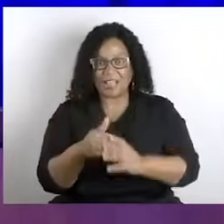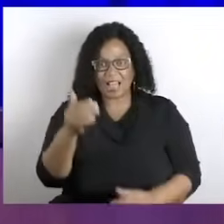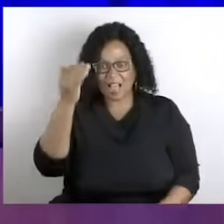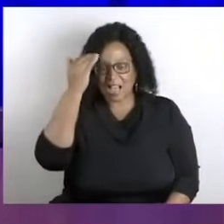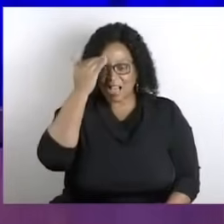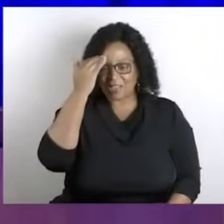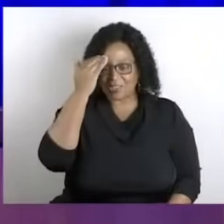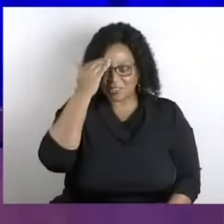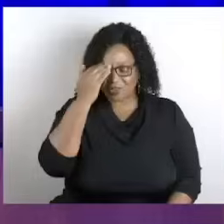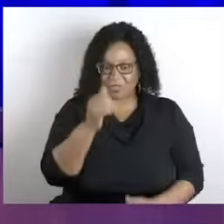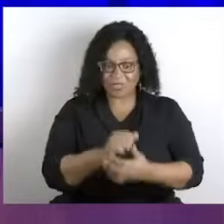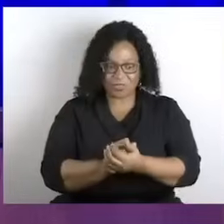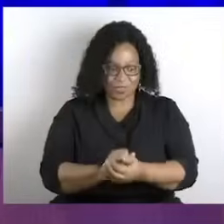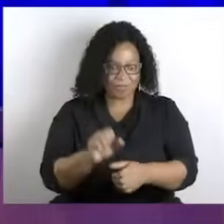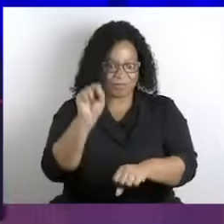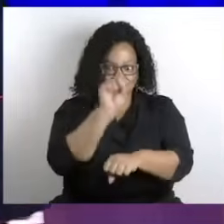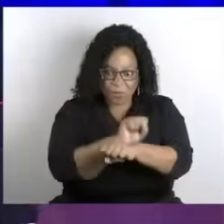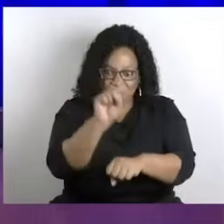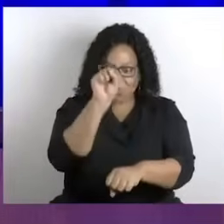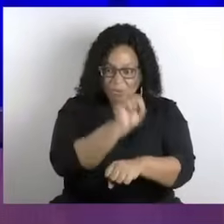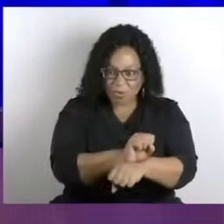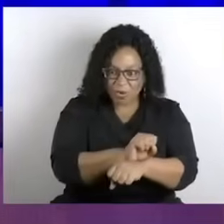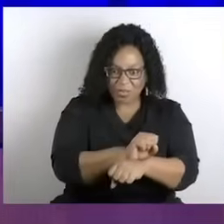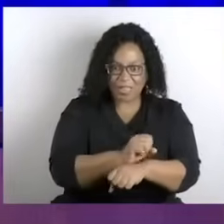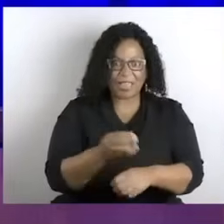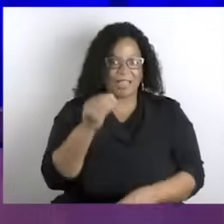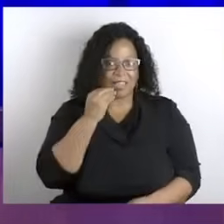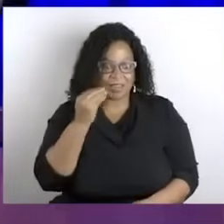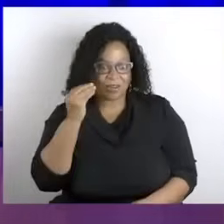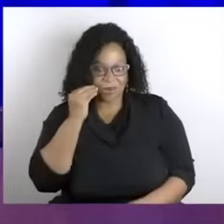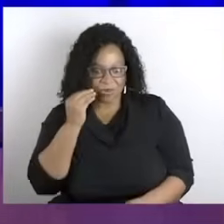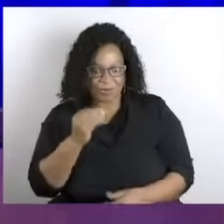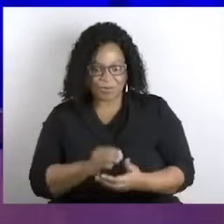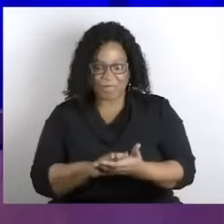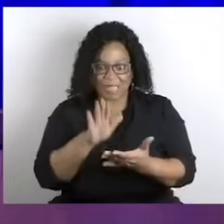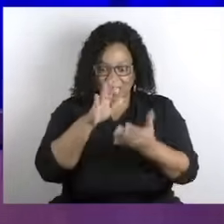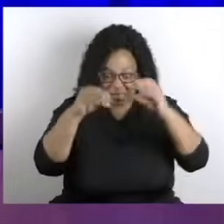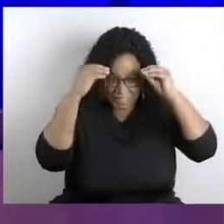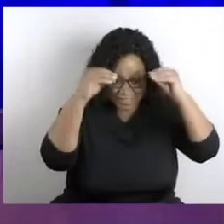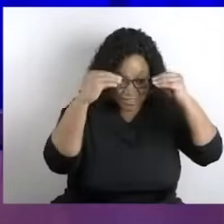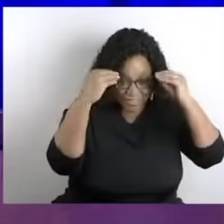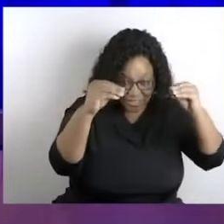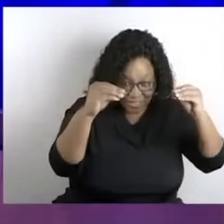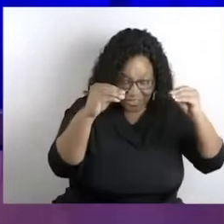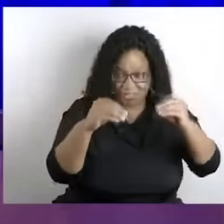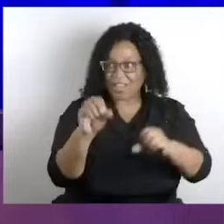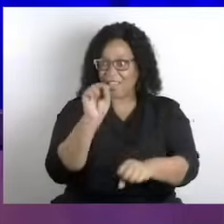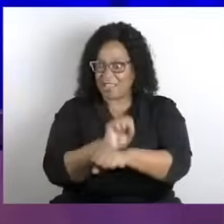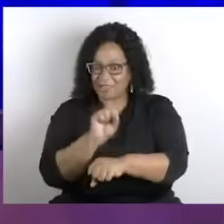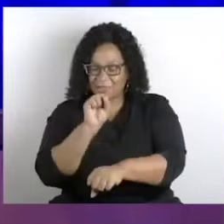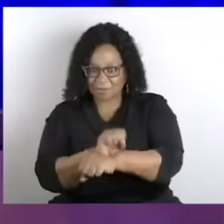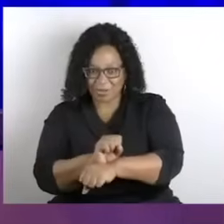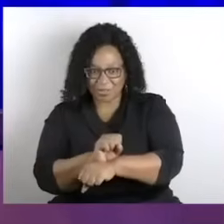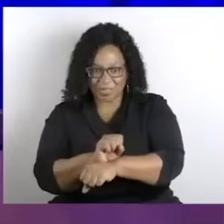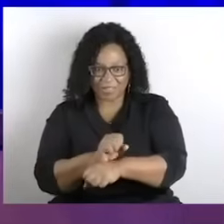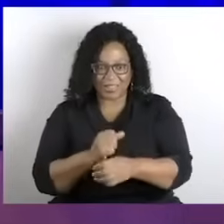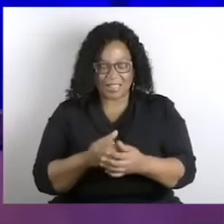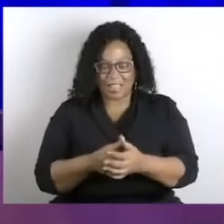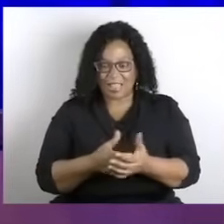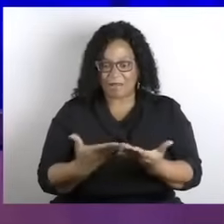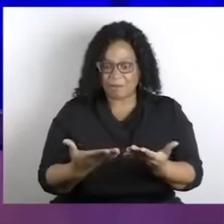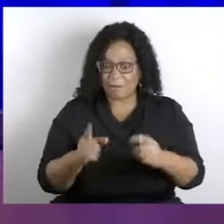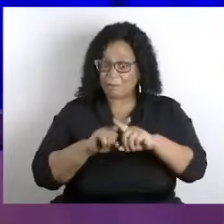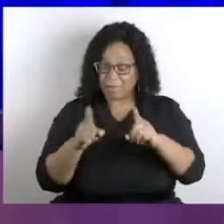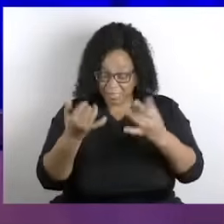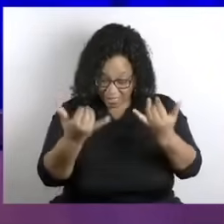principal is wearing you out. You never signed up to be principal of your children's school, and there they are with devices in front of